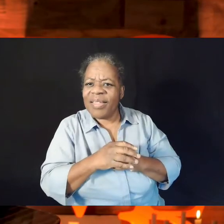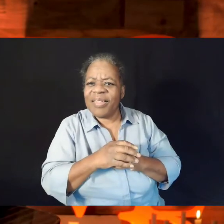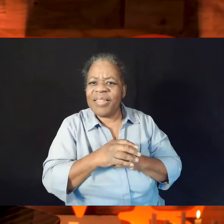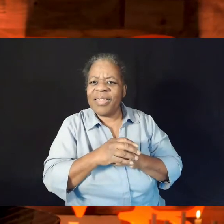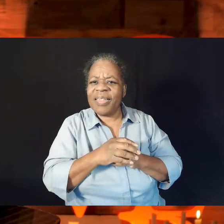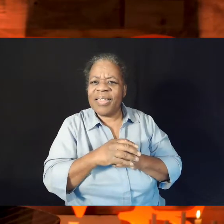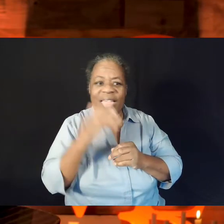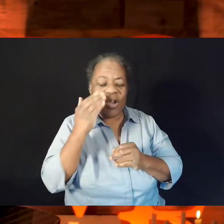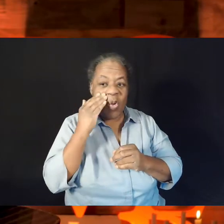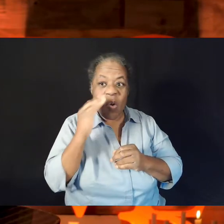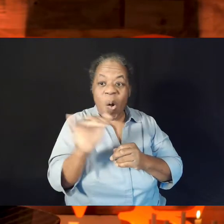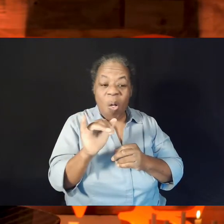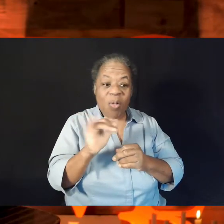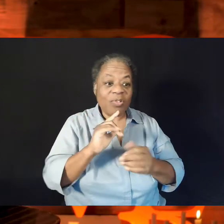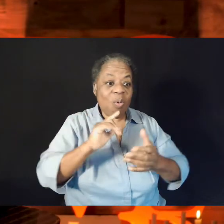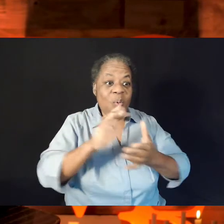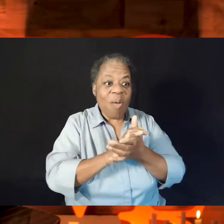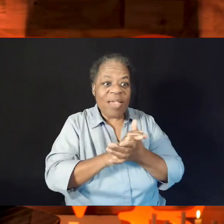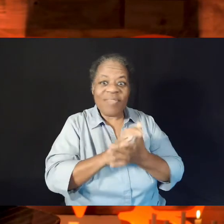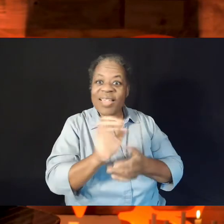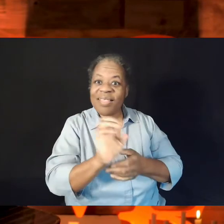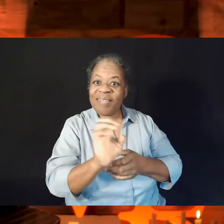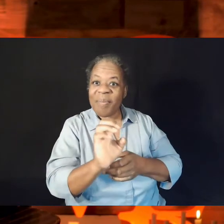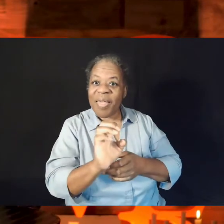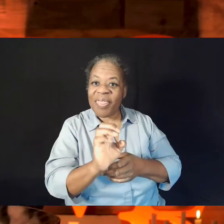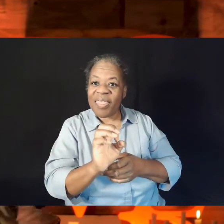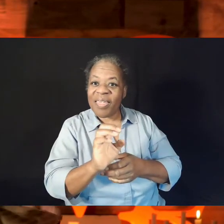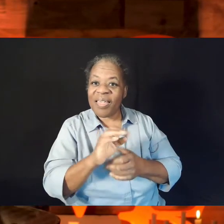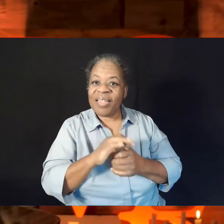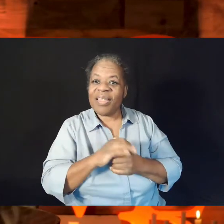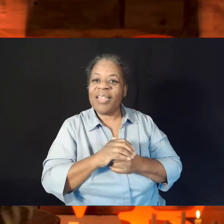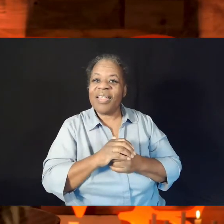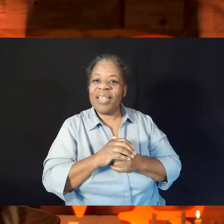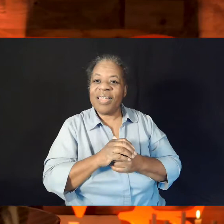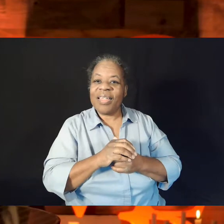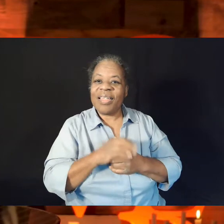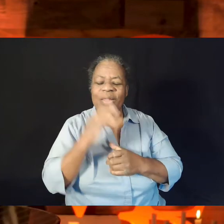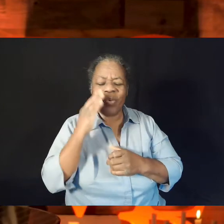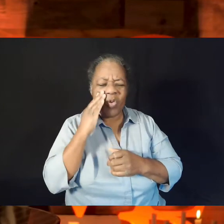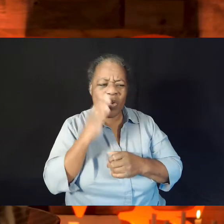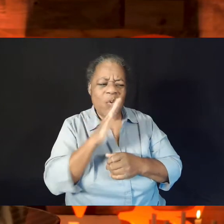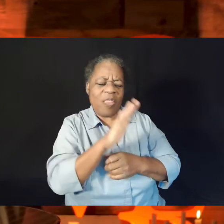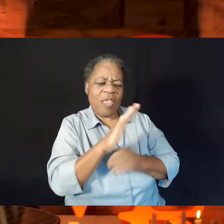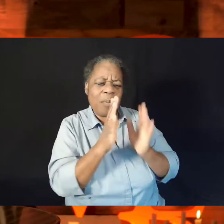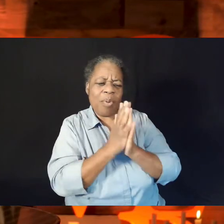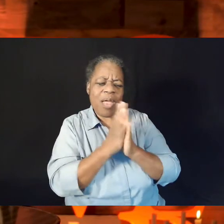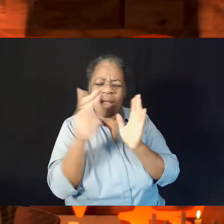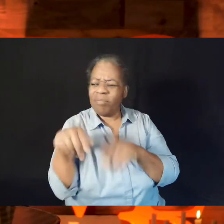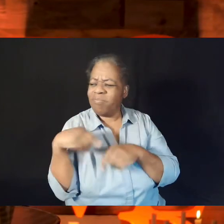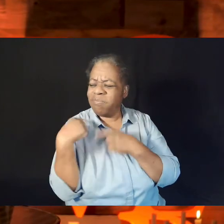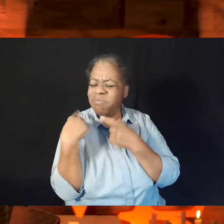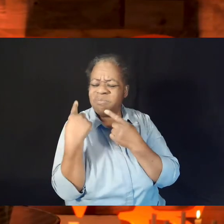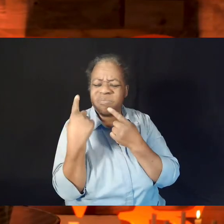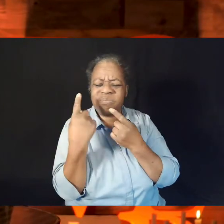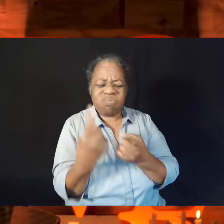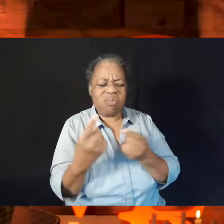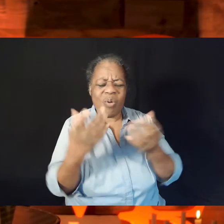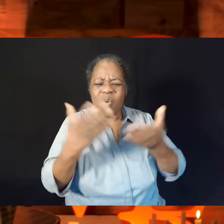wife Elizabeth, and the substance of a lifelong prayer to have a child.